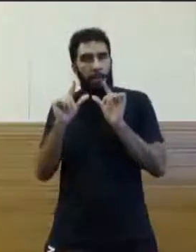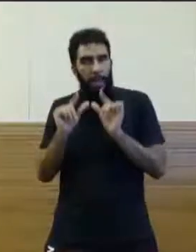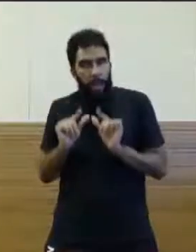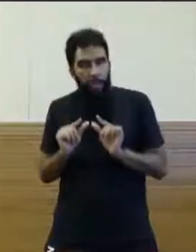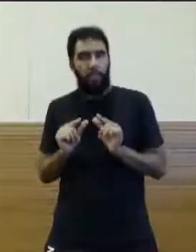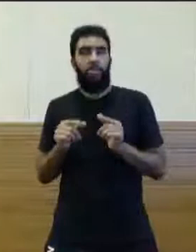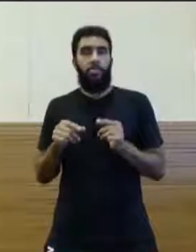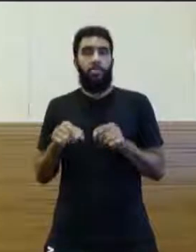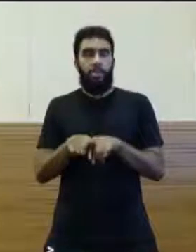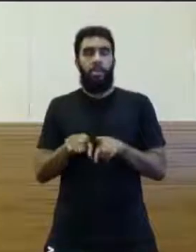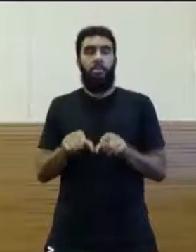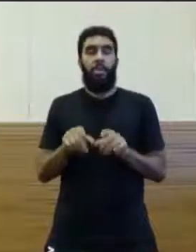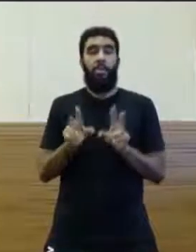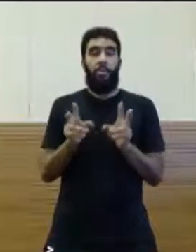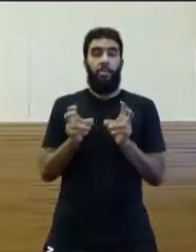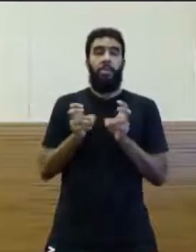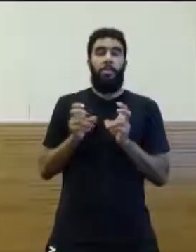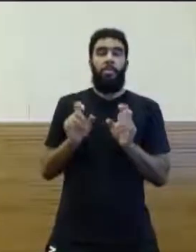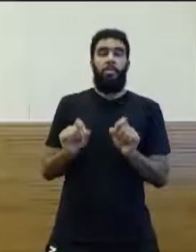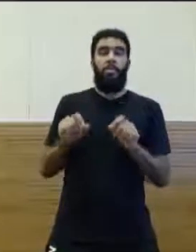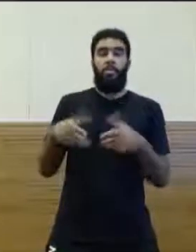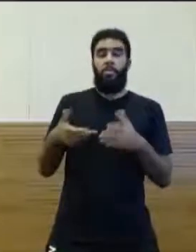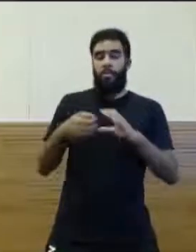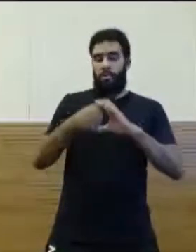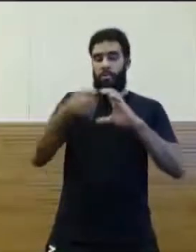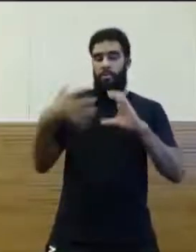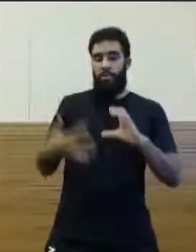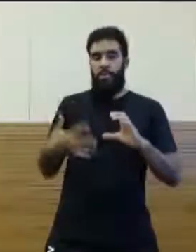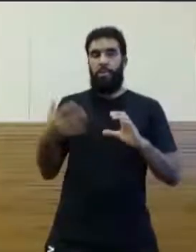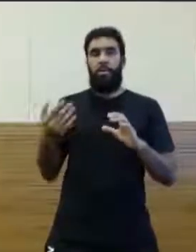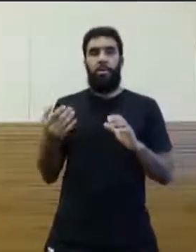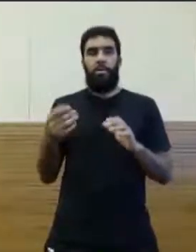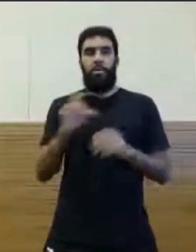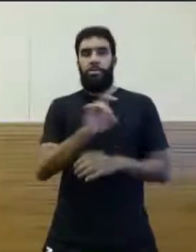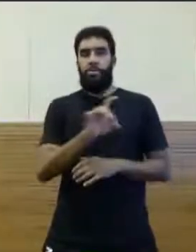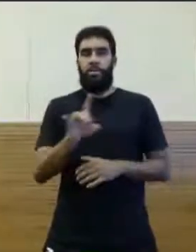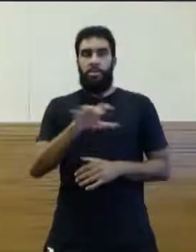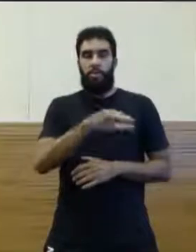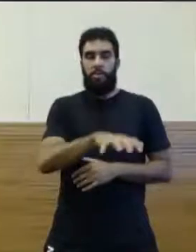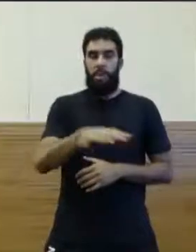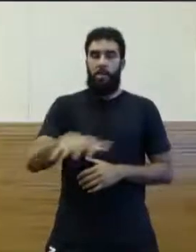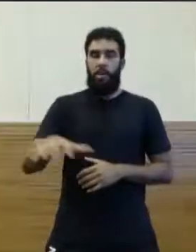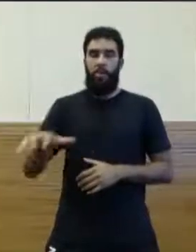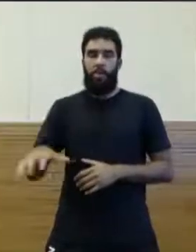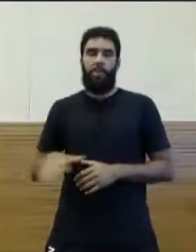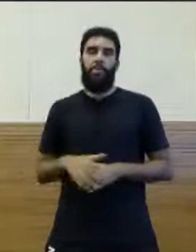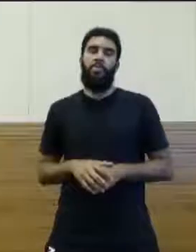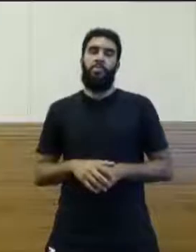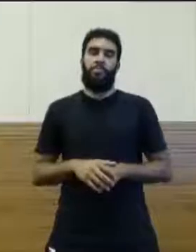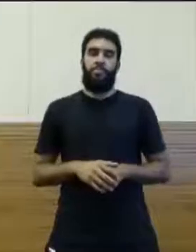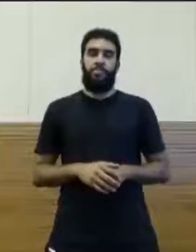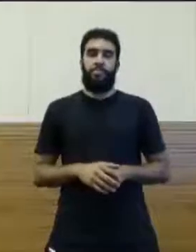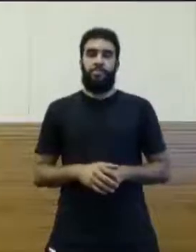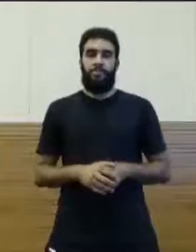and salt, and to observe the characteristics and needs of each group.